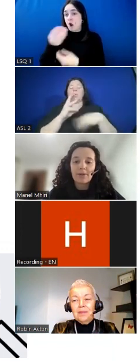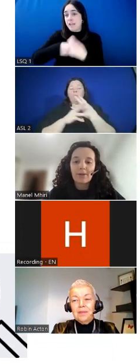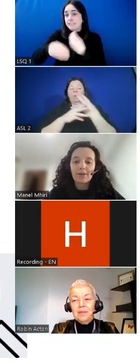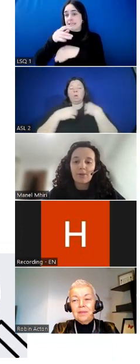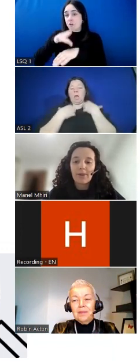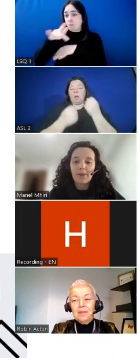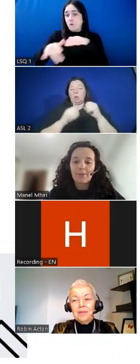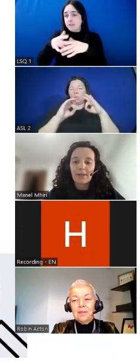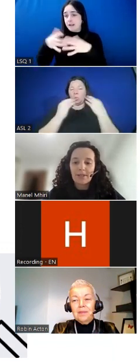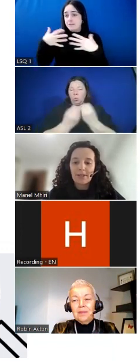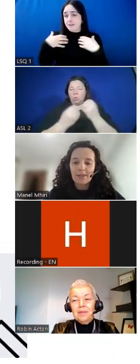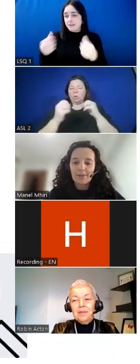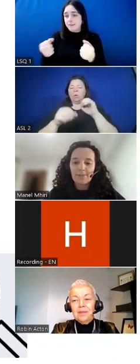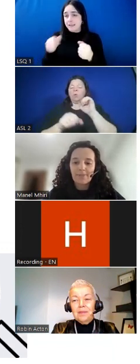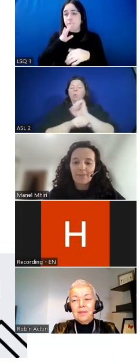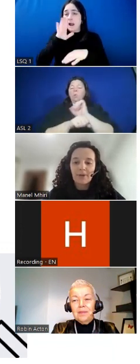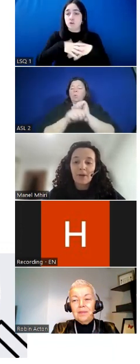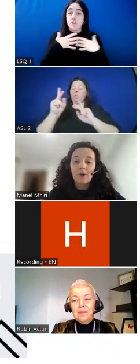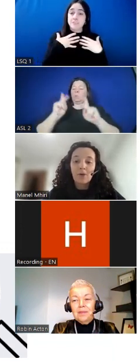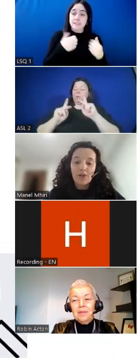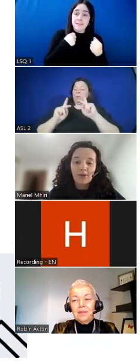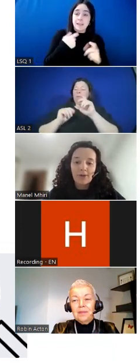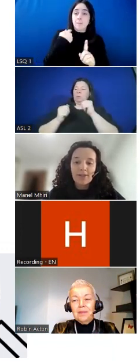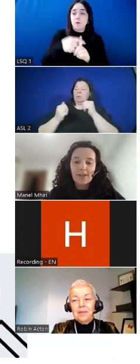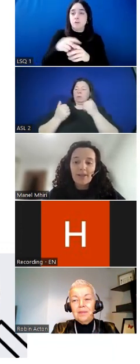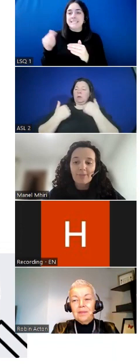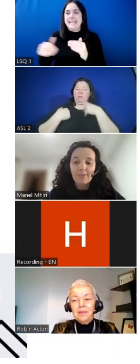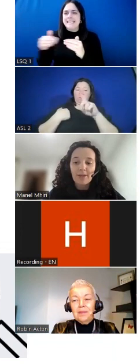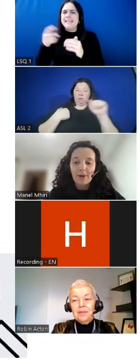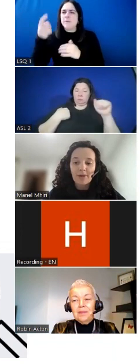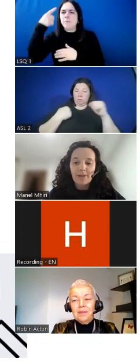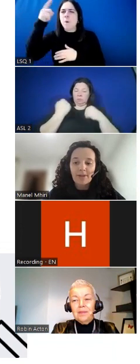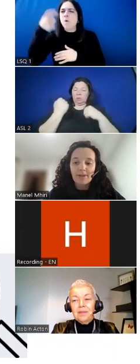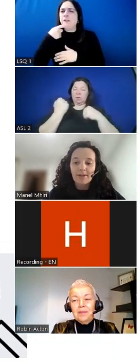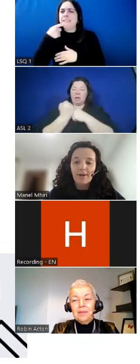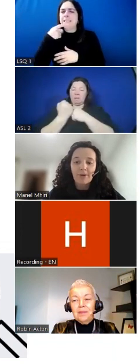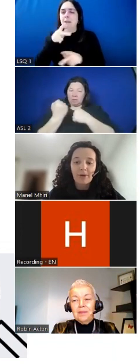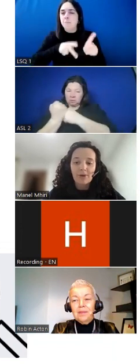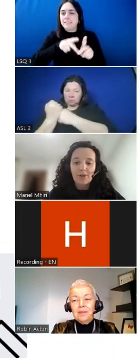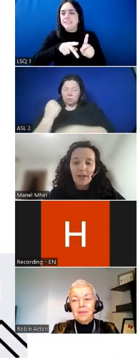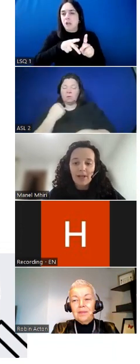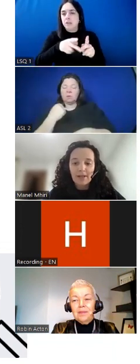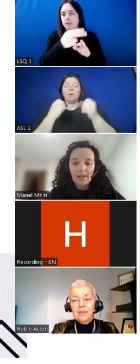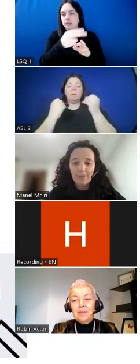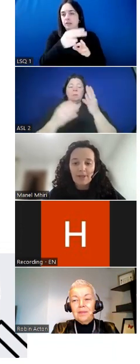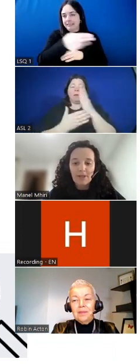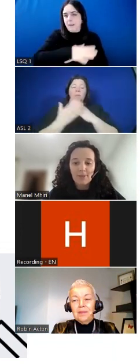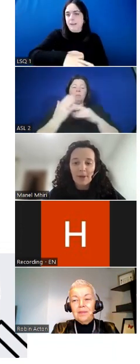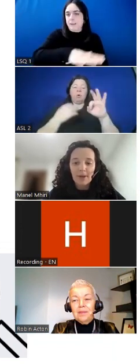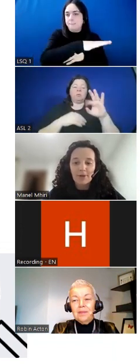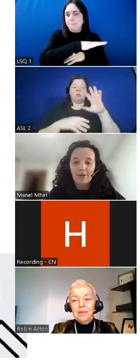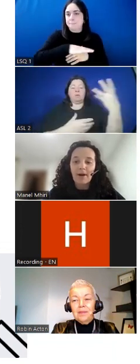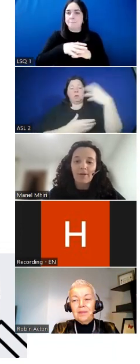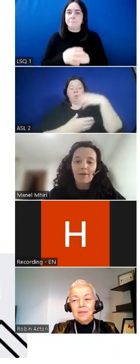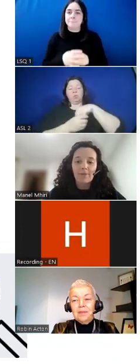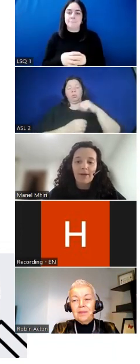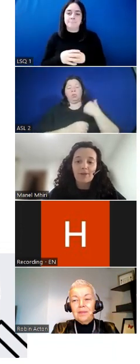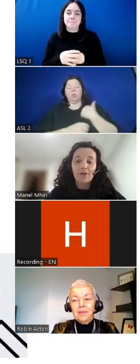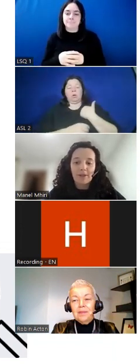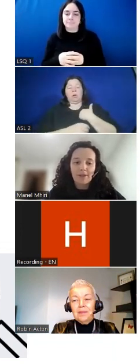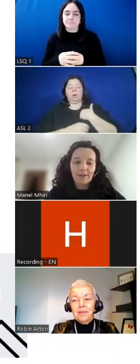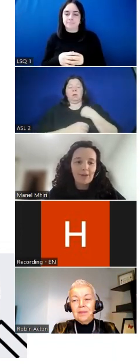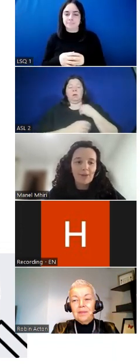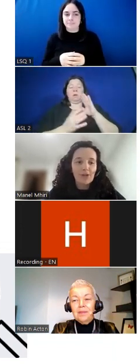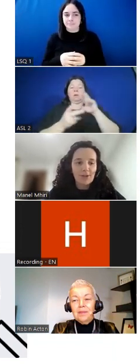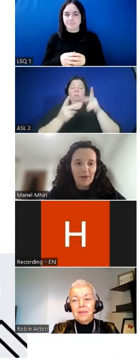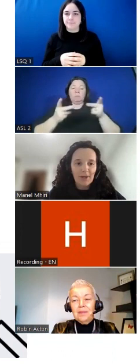for persons with disabilities, which I could see that many parts of Inclusion Canada's position paper are reflected